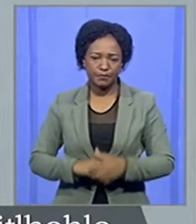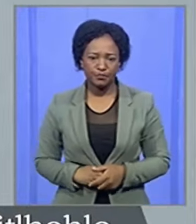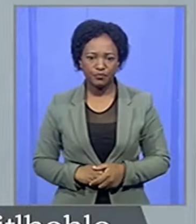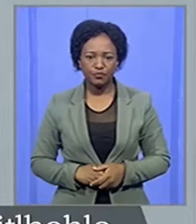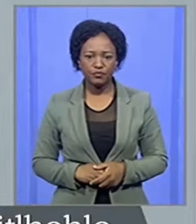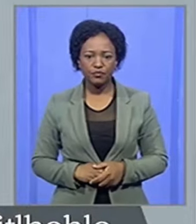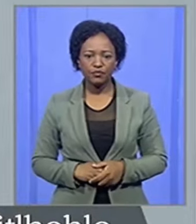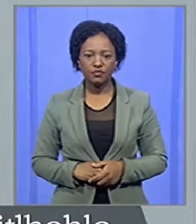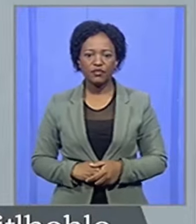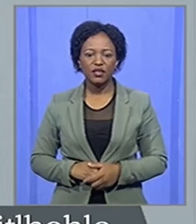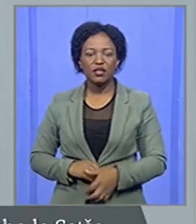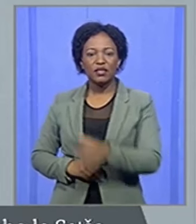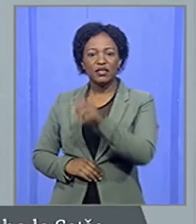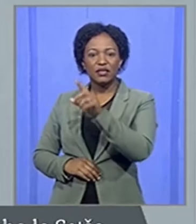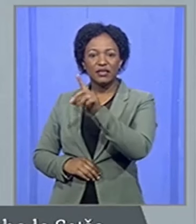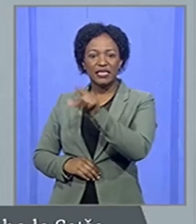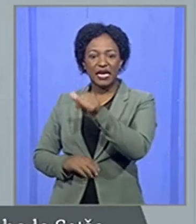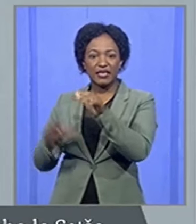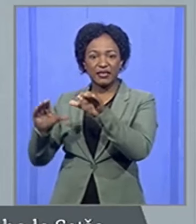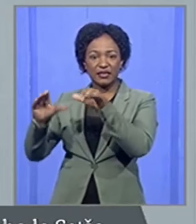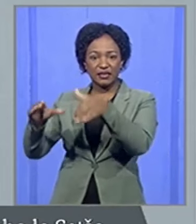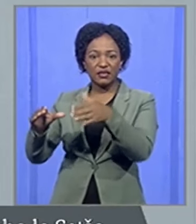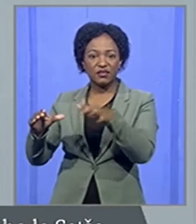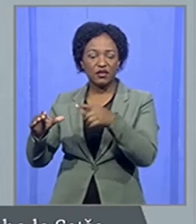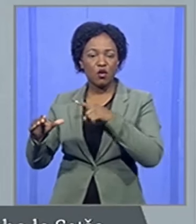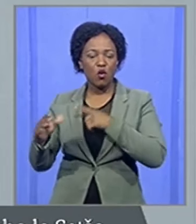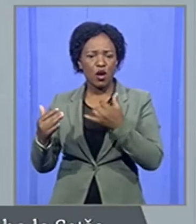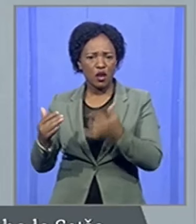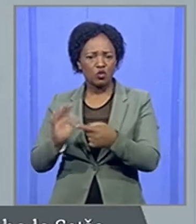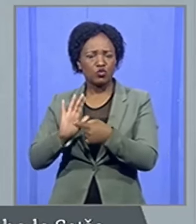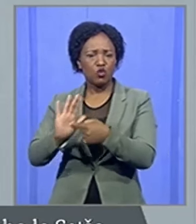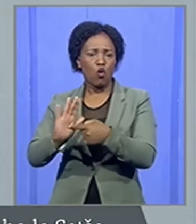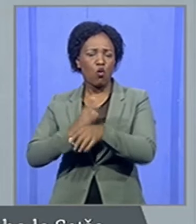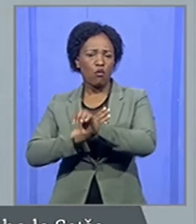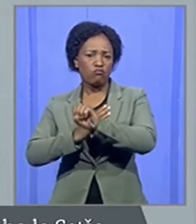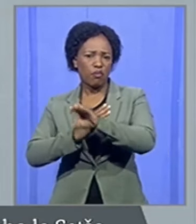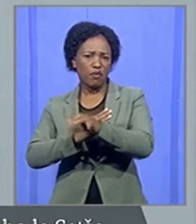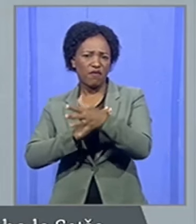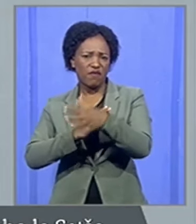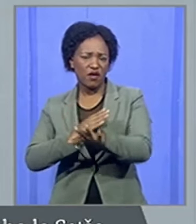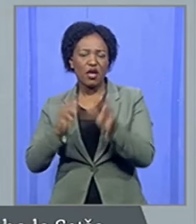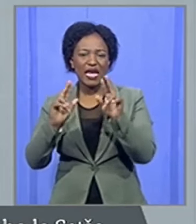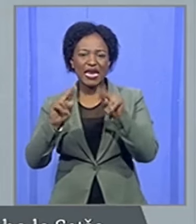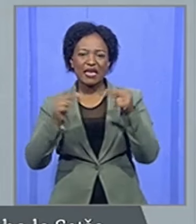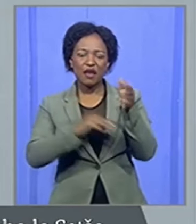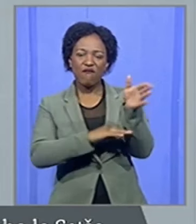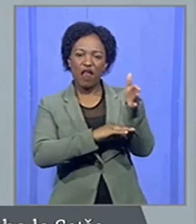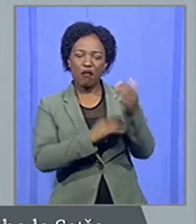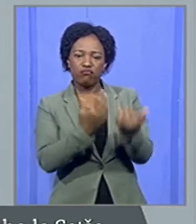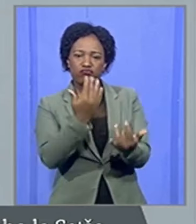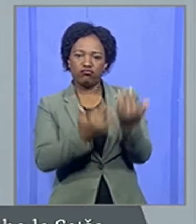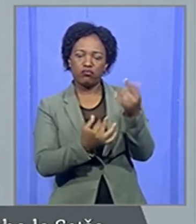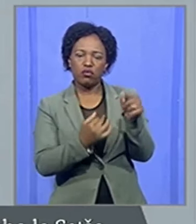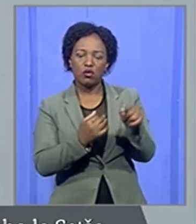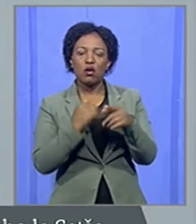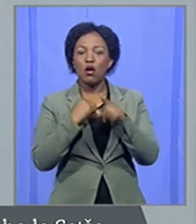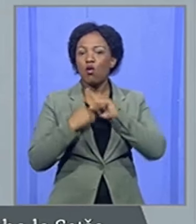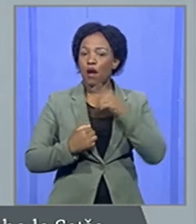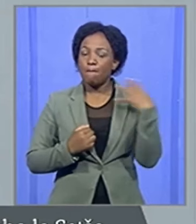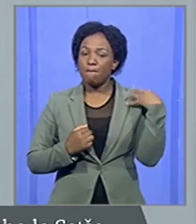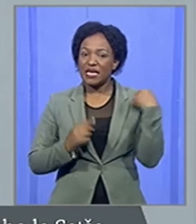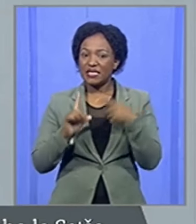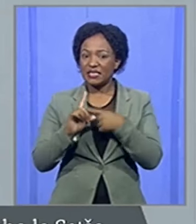Alliance decided to offend and insult the nation by showing a political advertisement depicting the burning of our national flag. The minister adds that South Africa's flag